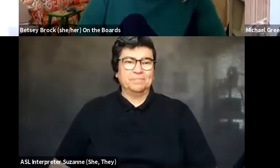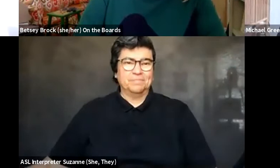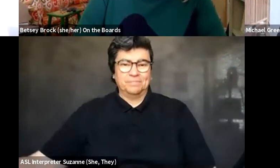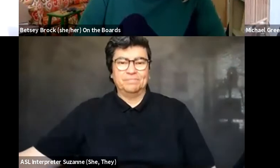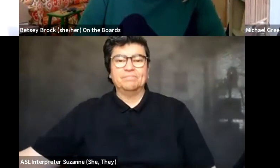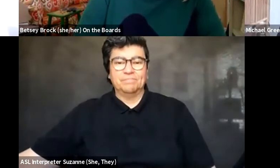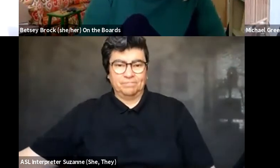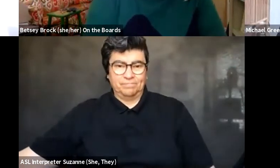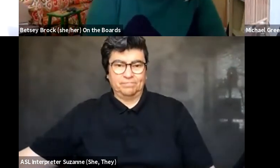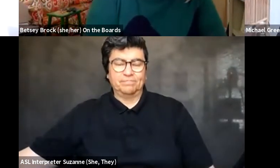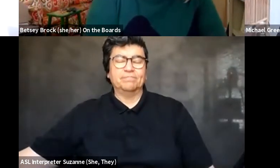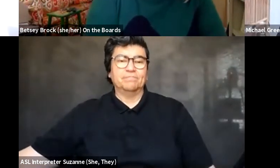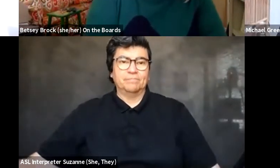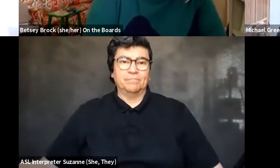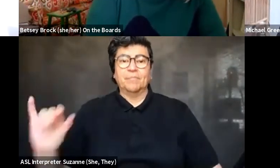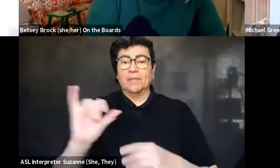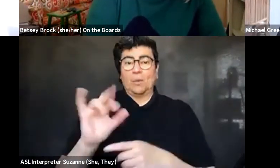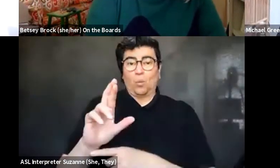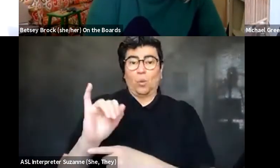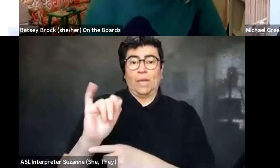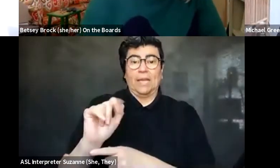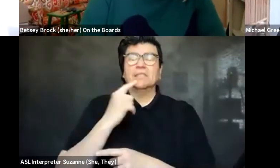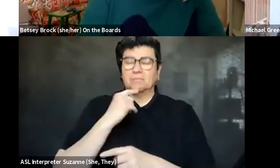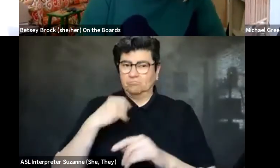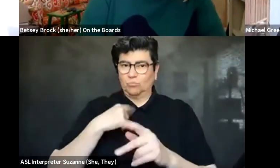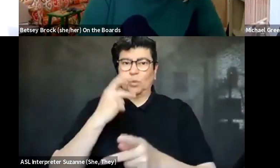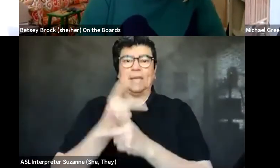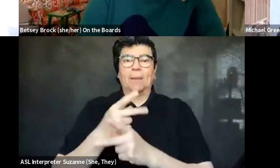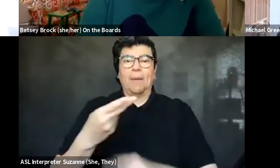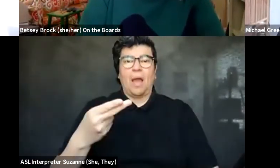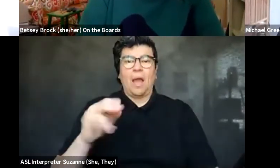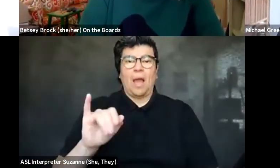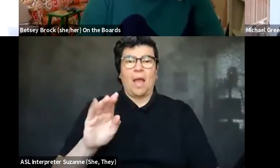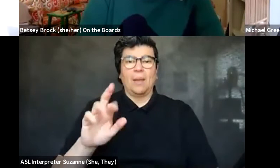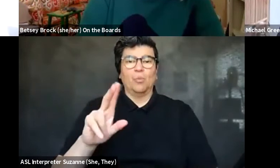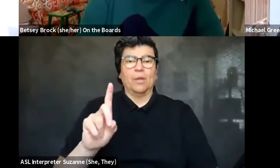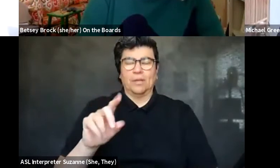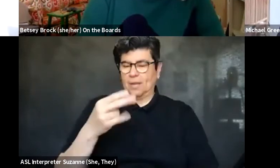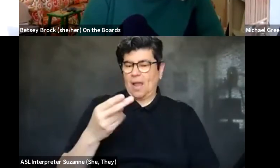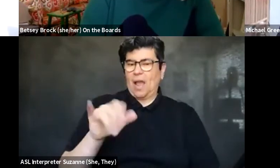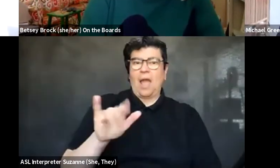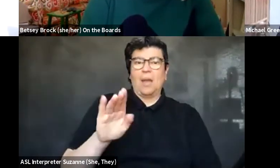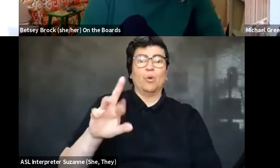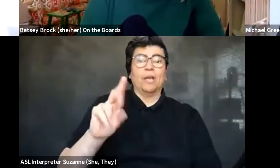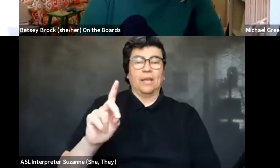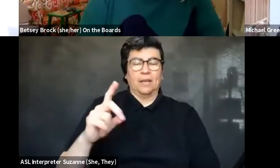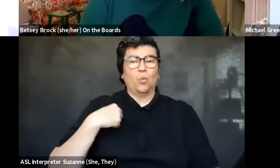Yeah, same at the Sphere. We will keep the hybrid model, the virtual programming, as well as